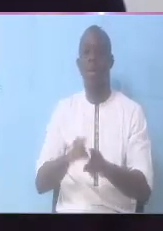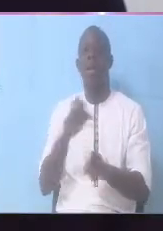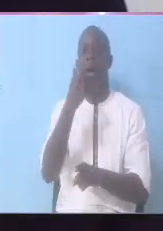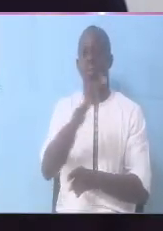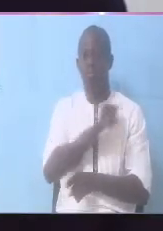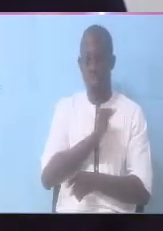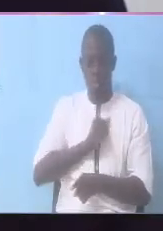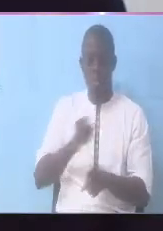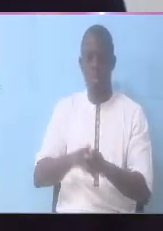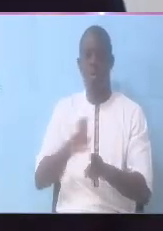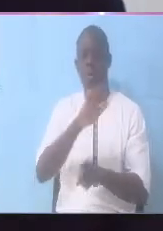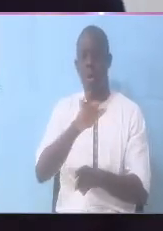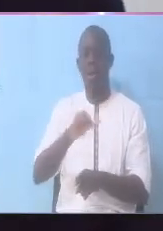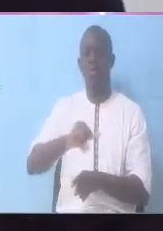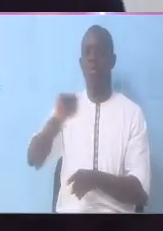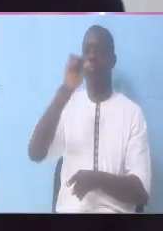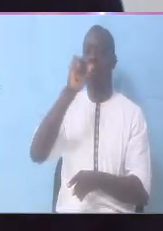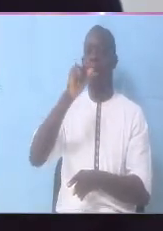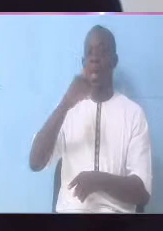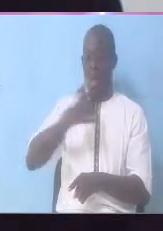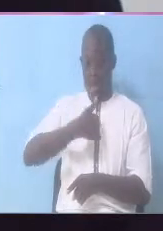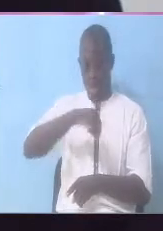it.